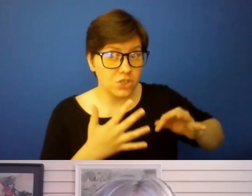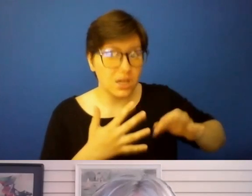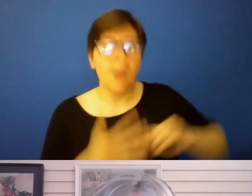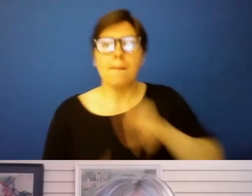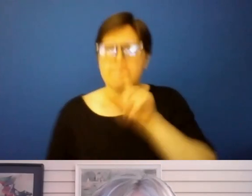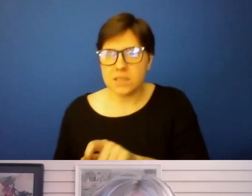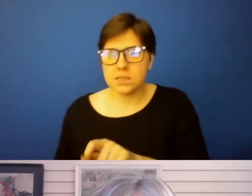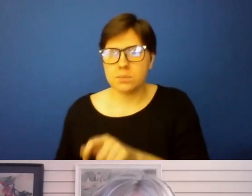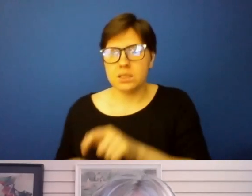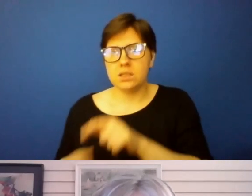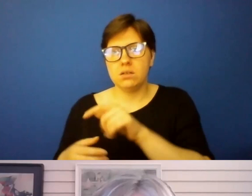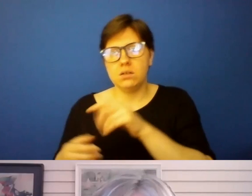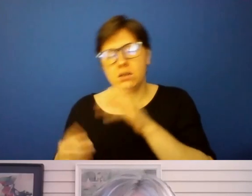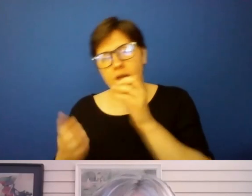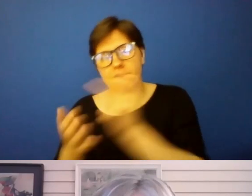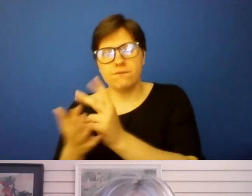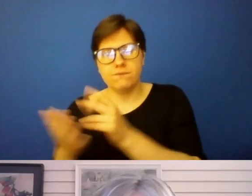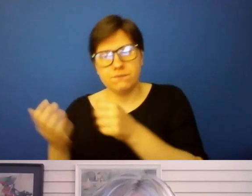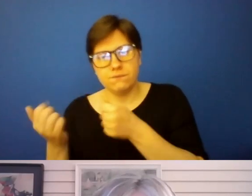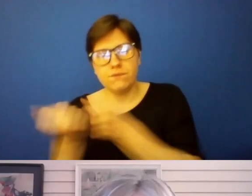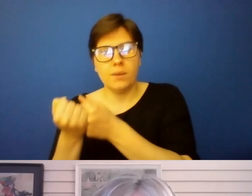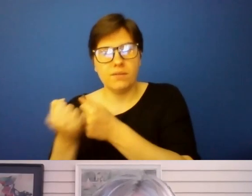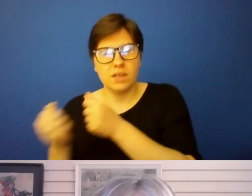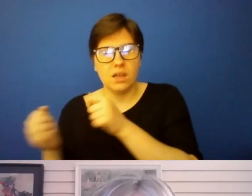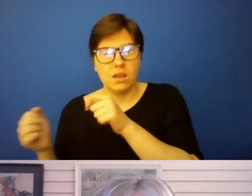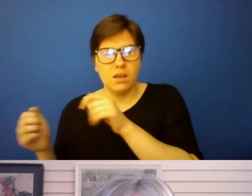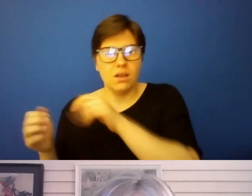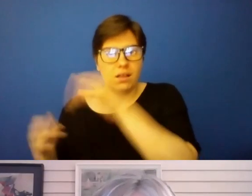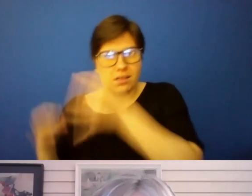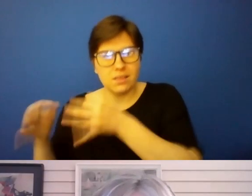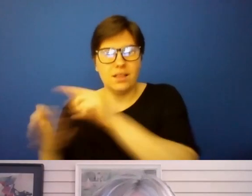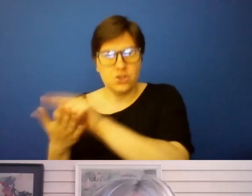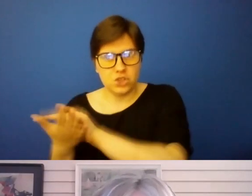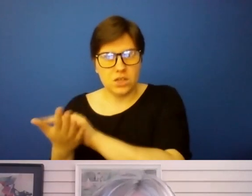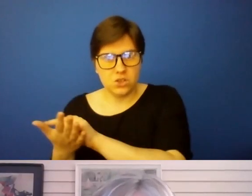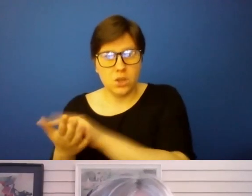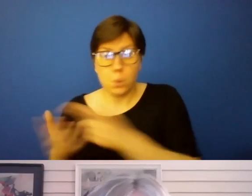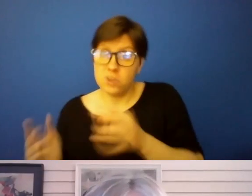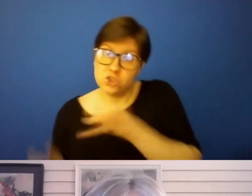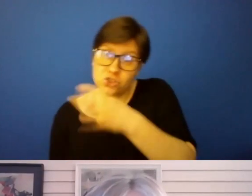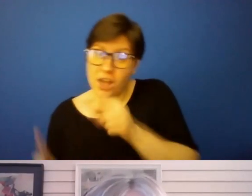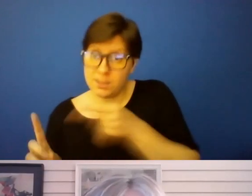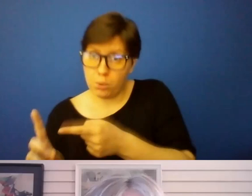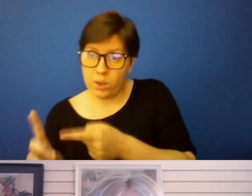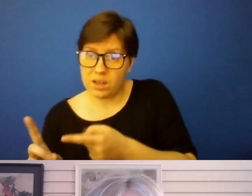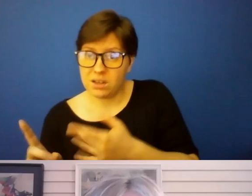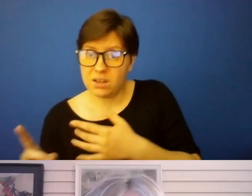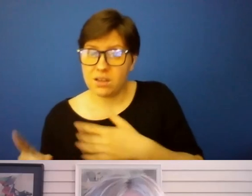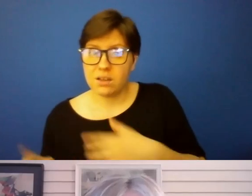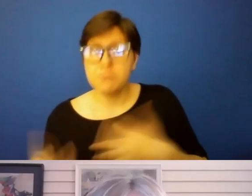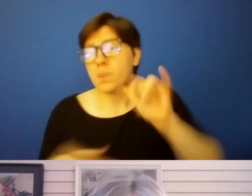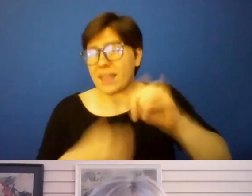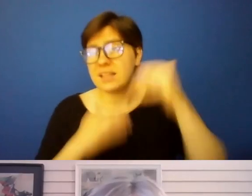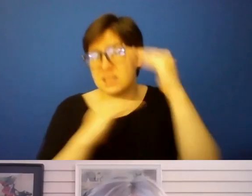affirmatively legislated, which is sort of John's point, which is the state's imprimatur on this. So that's the safeguard.